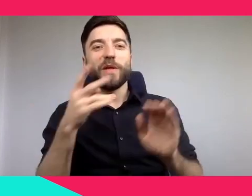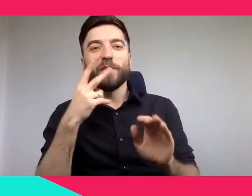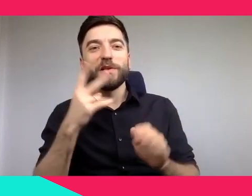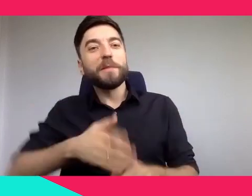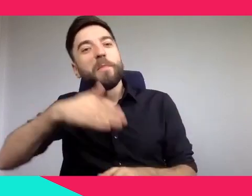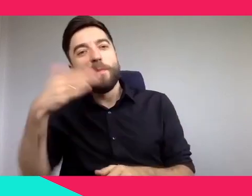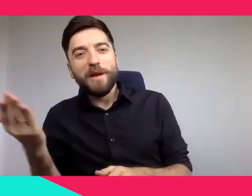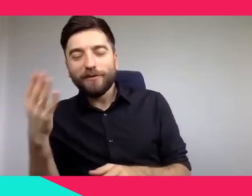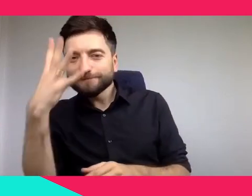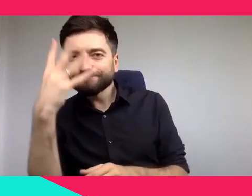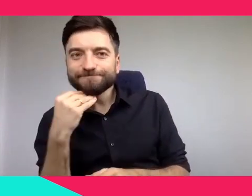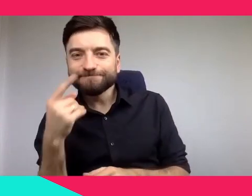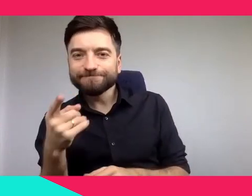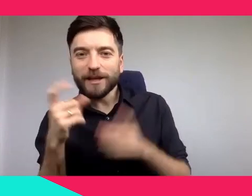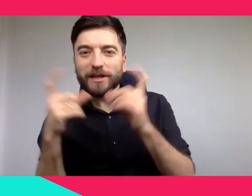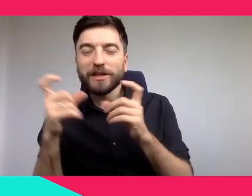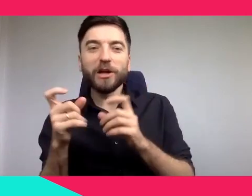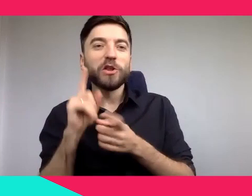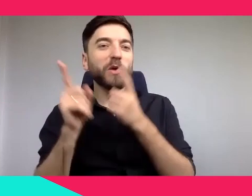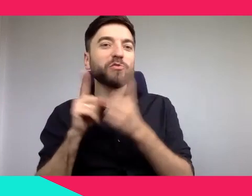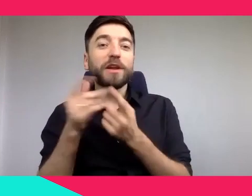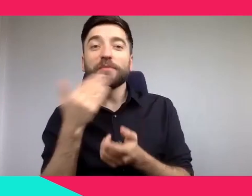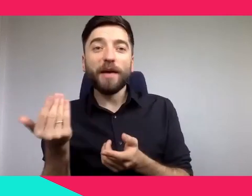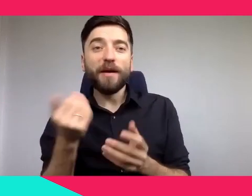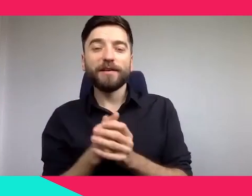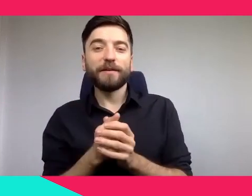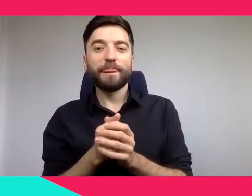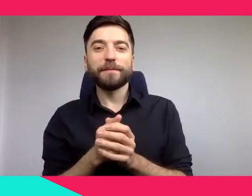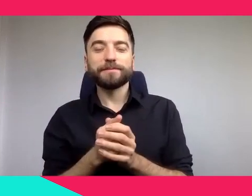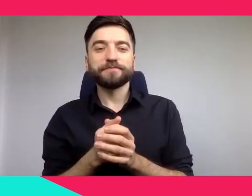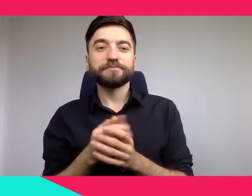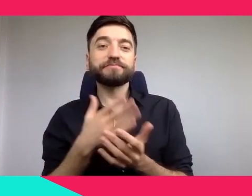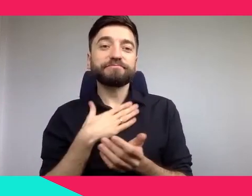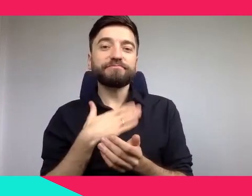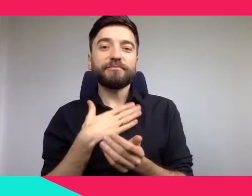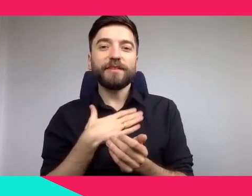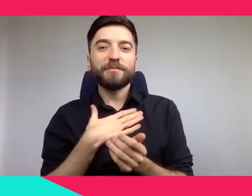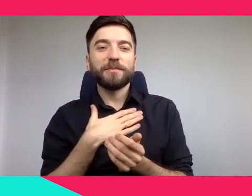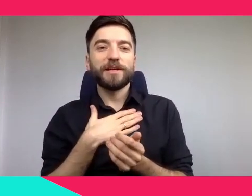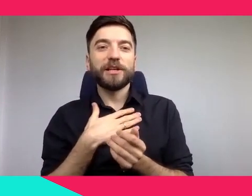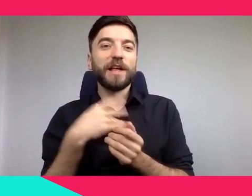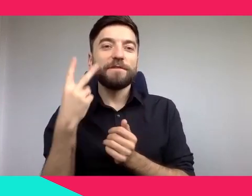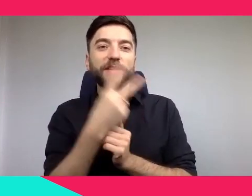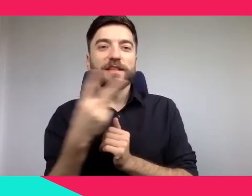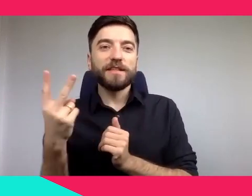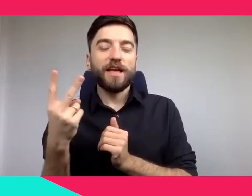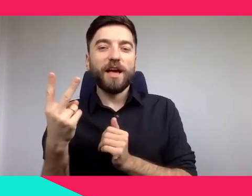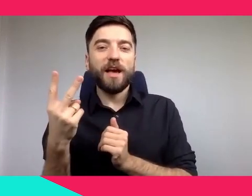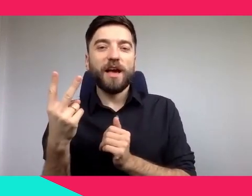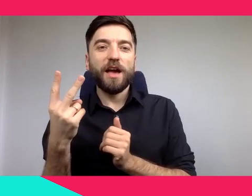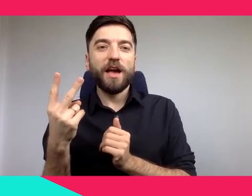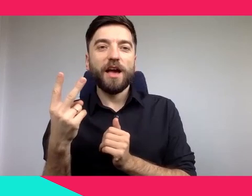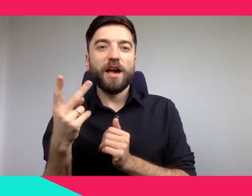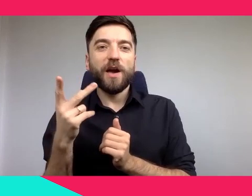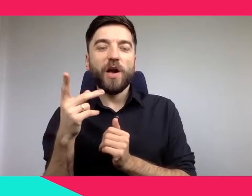no teacher, there's either an audio tour or an iPod tour or people taking selfies. So a